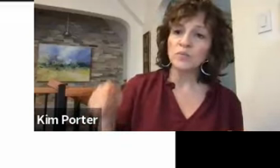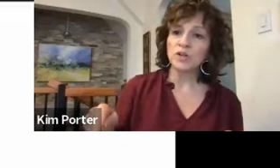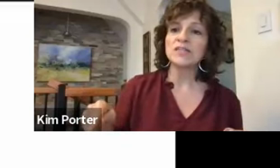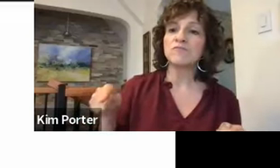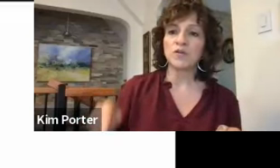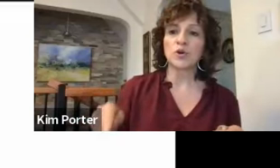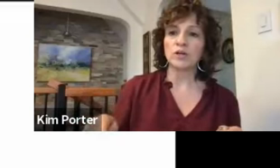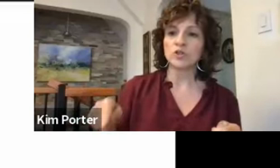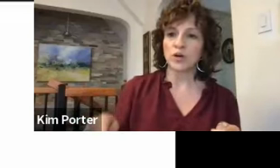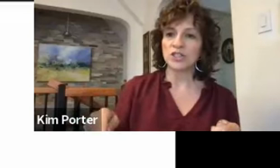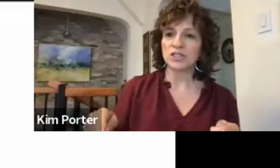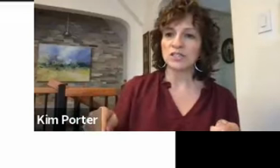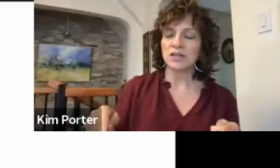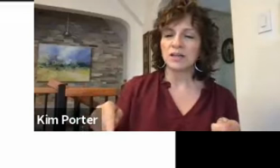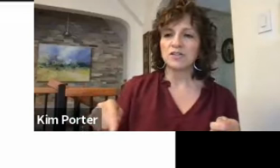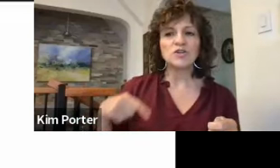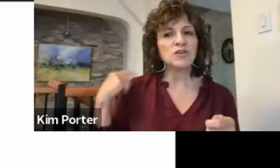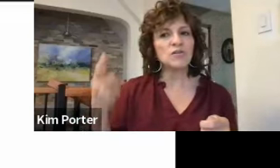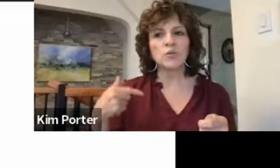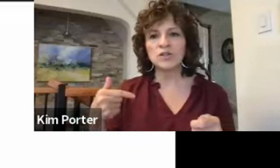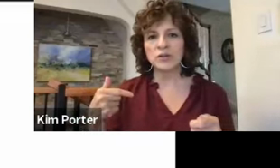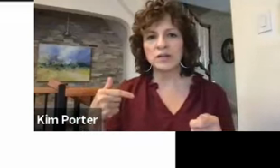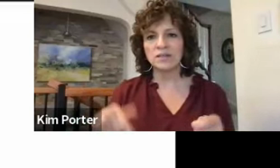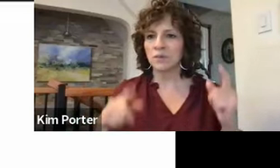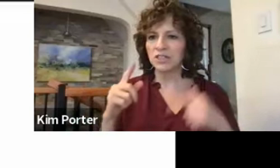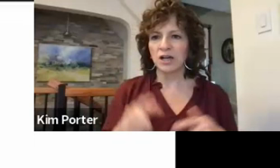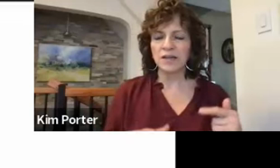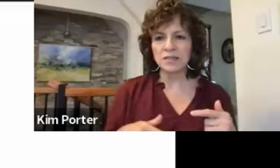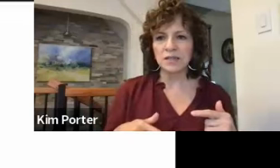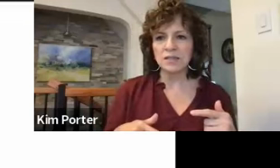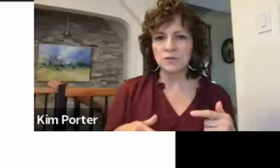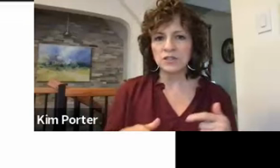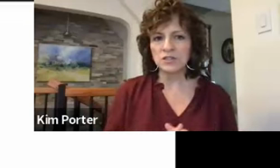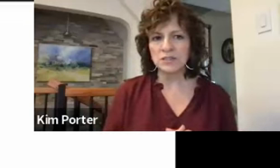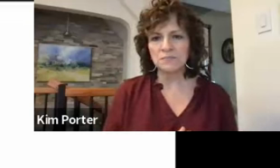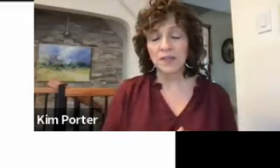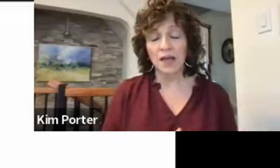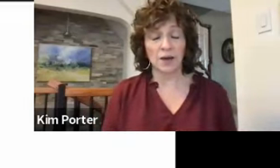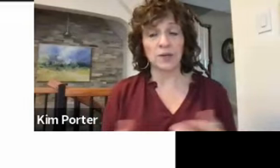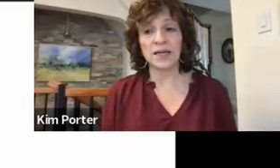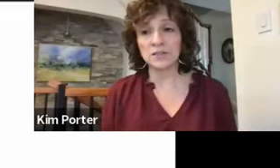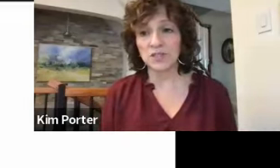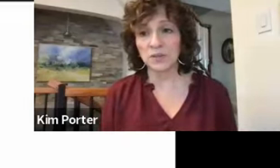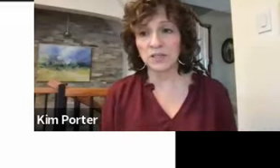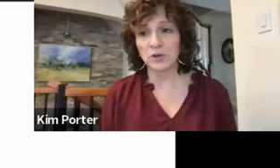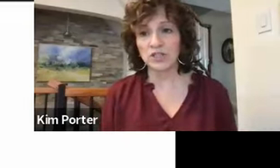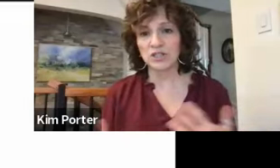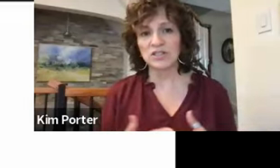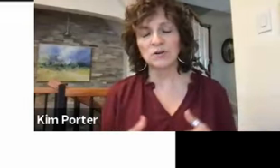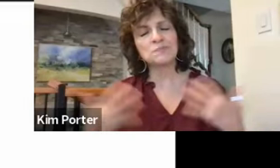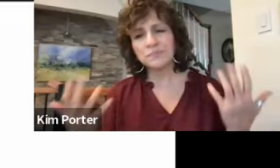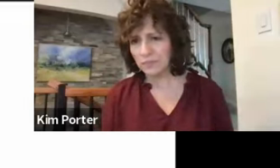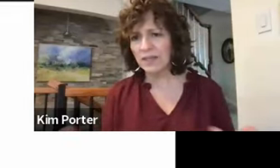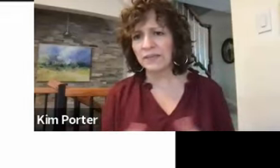your community's 5th graders' questions. So they're wondering, did my child ask any of these questions? How would I answer some of these